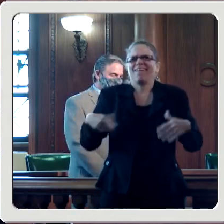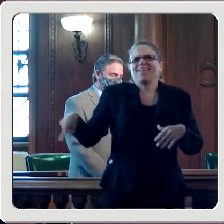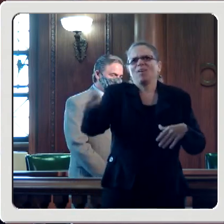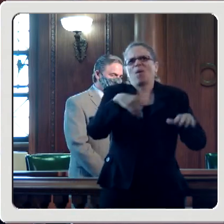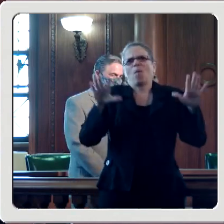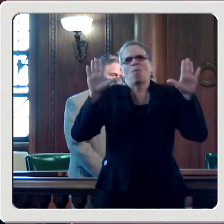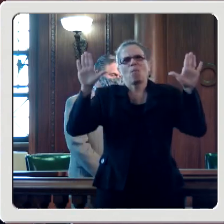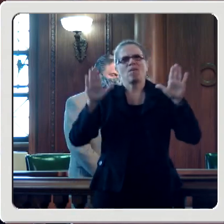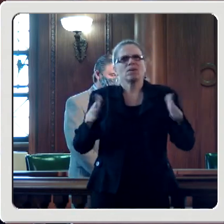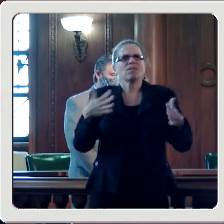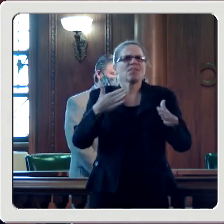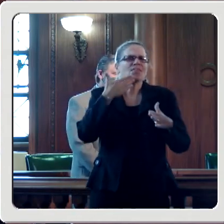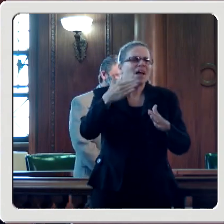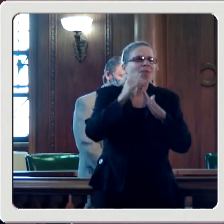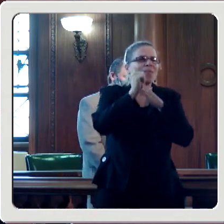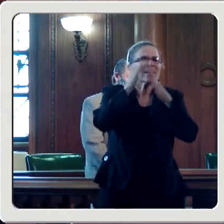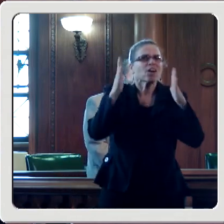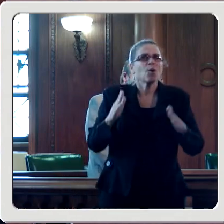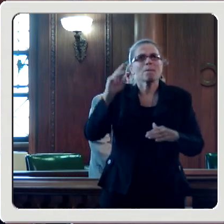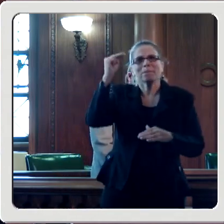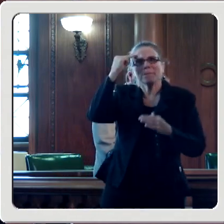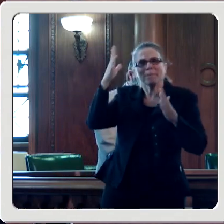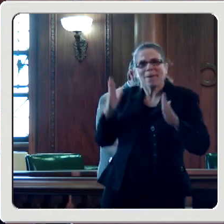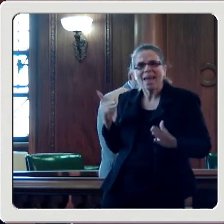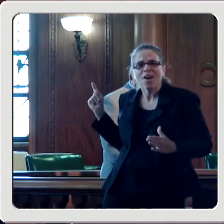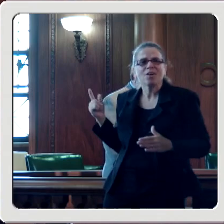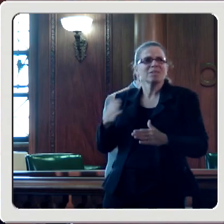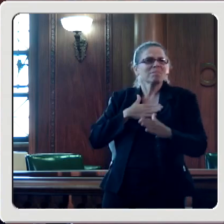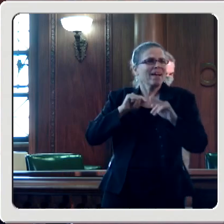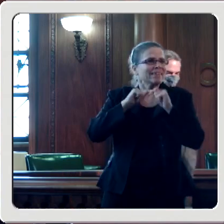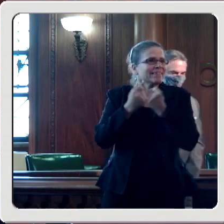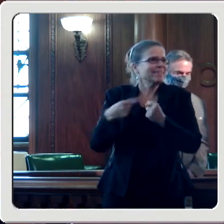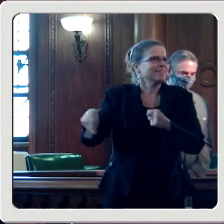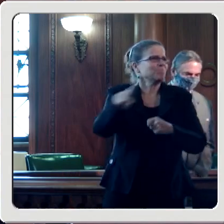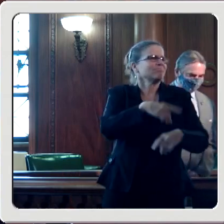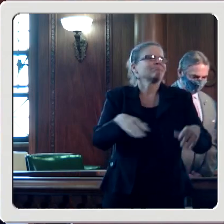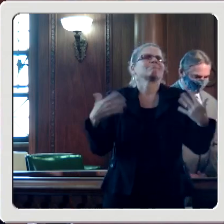the mayor. We thank you. Thank you. Thanks.